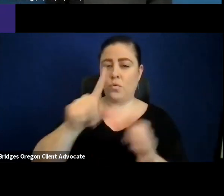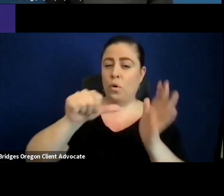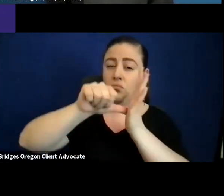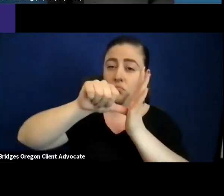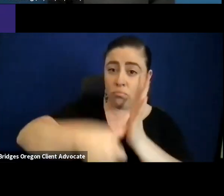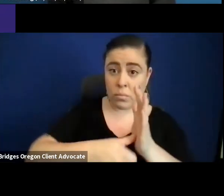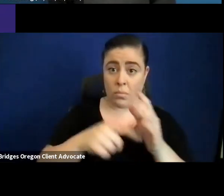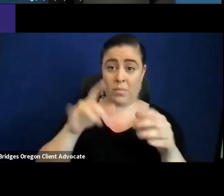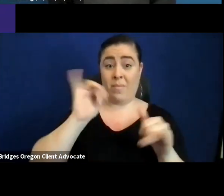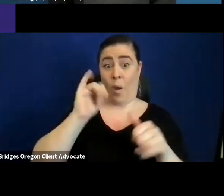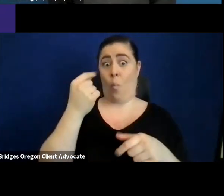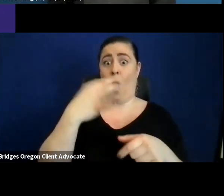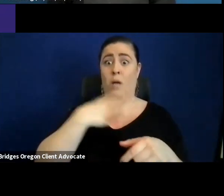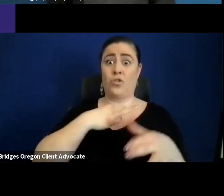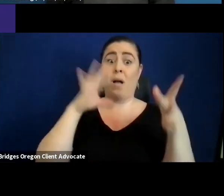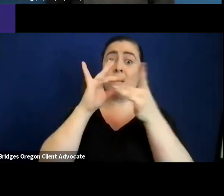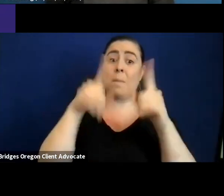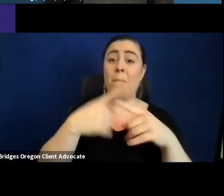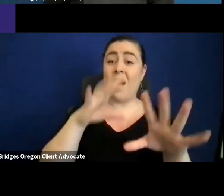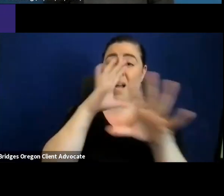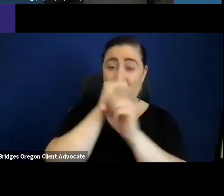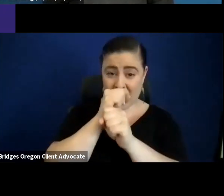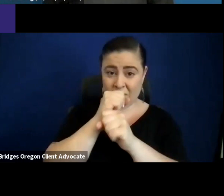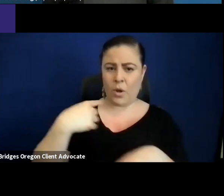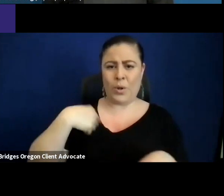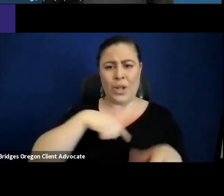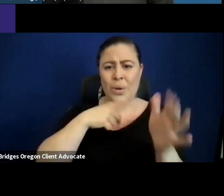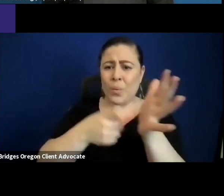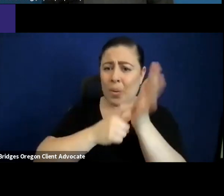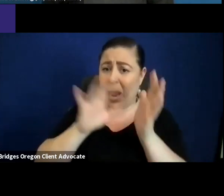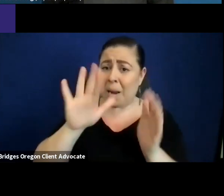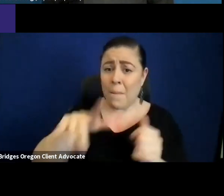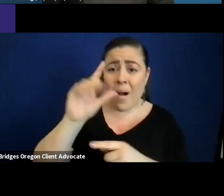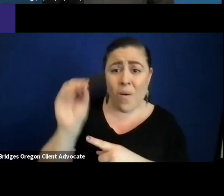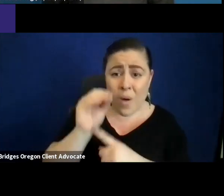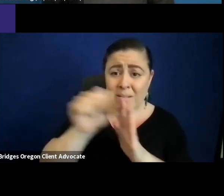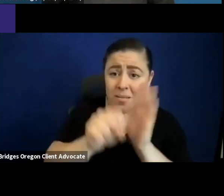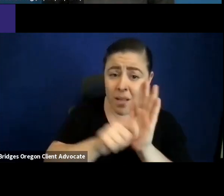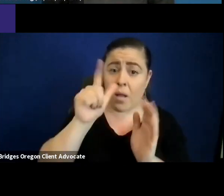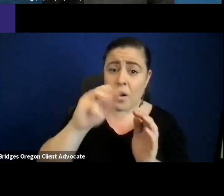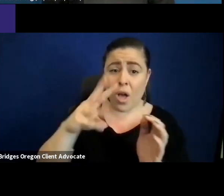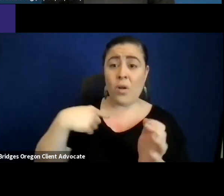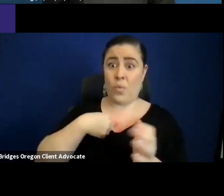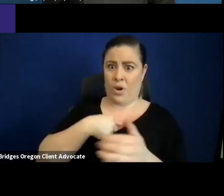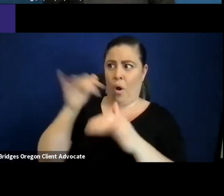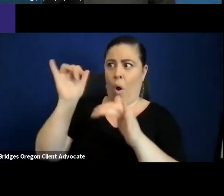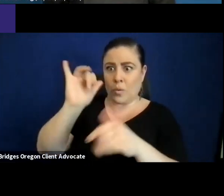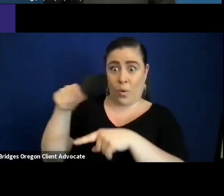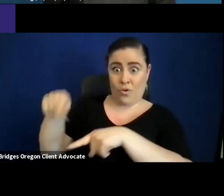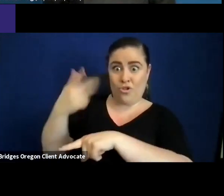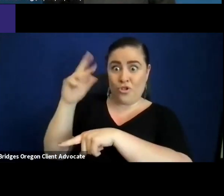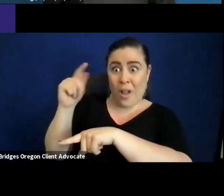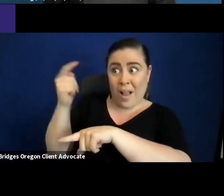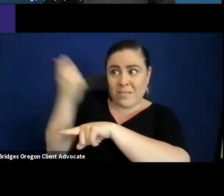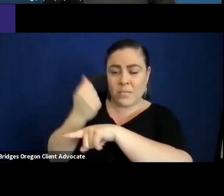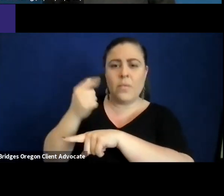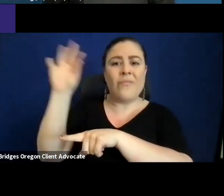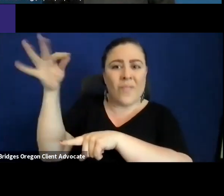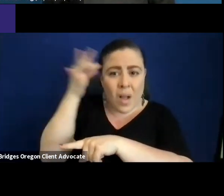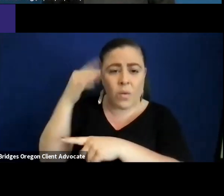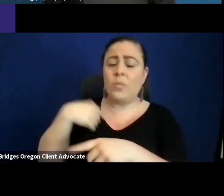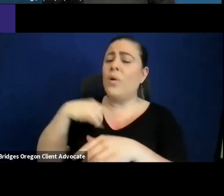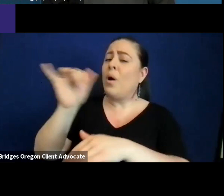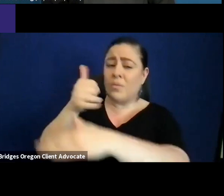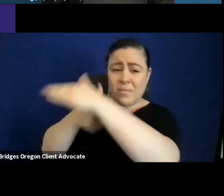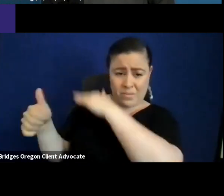Now, also, I just wanted to make sure that I emphasize, like what Chad just mentioned about confidentiality. It is required about Oregon state law,